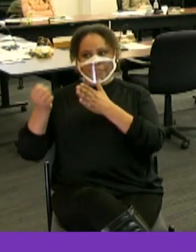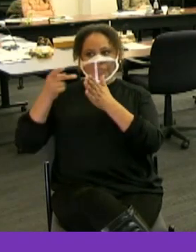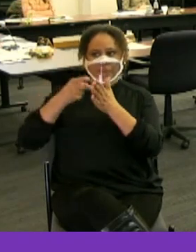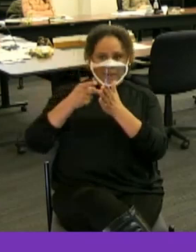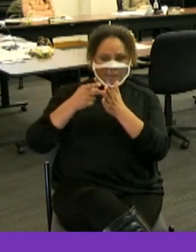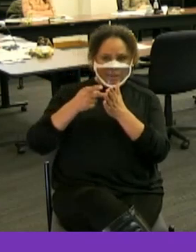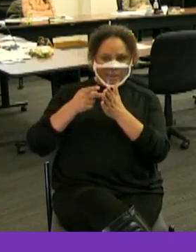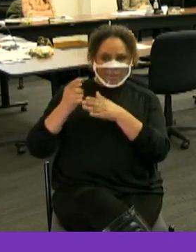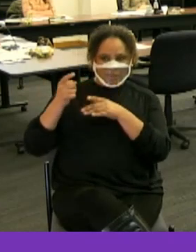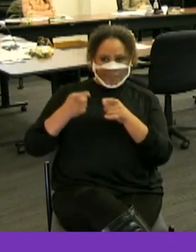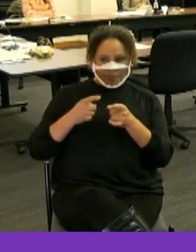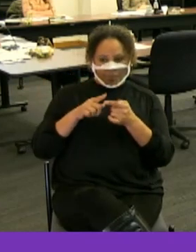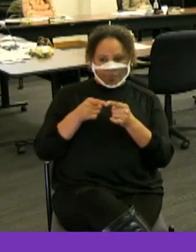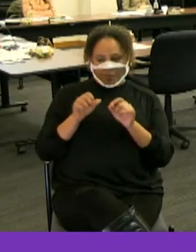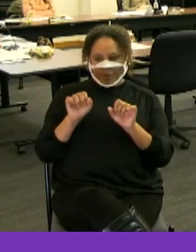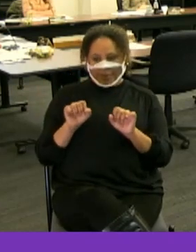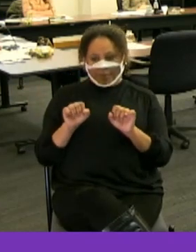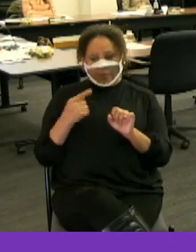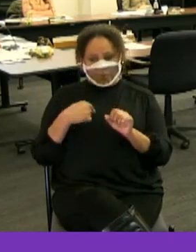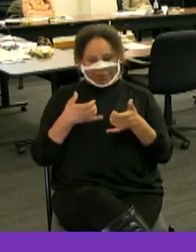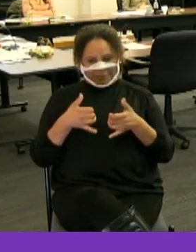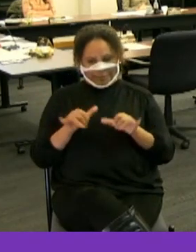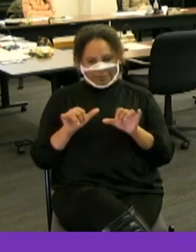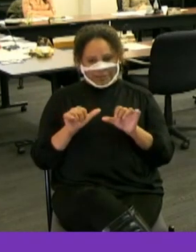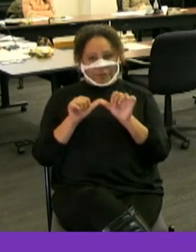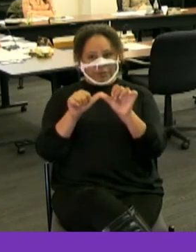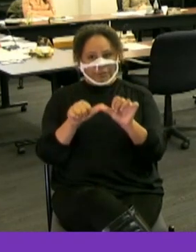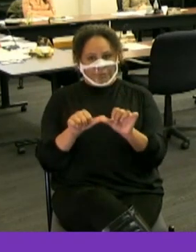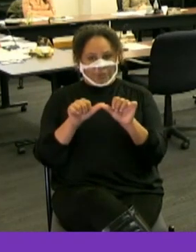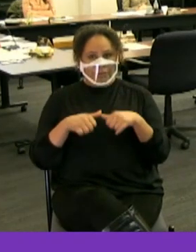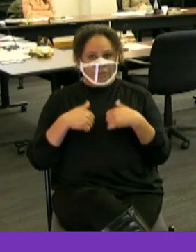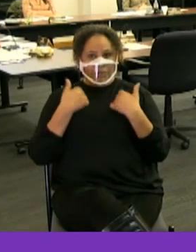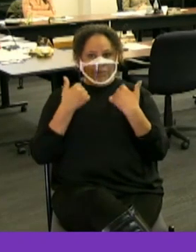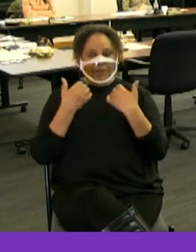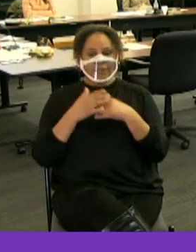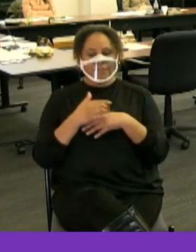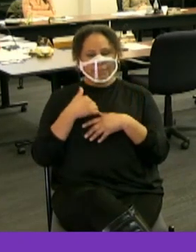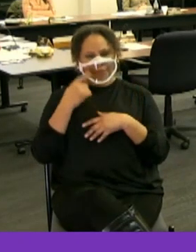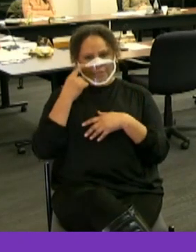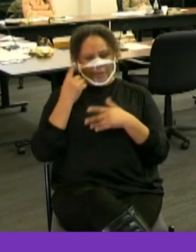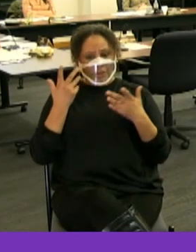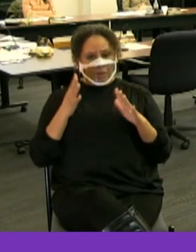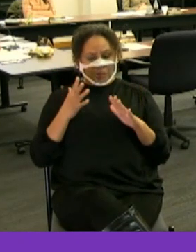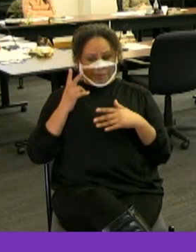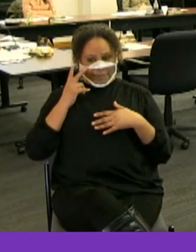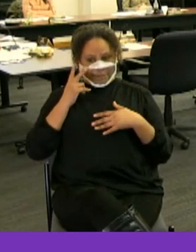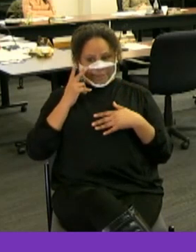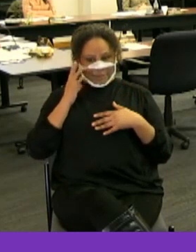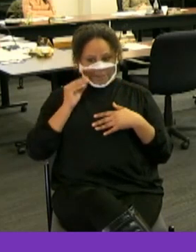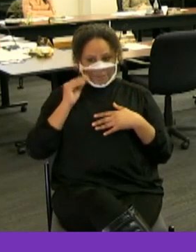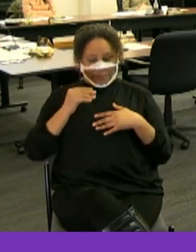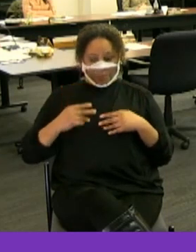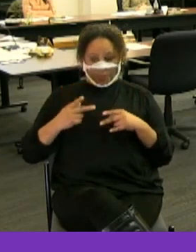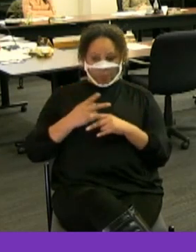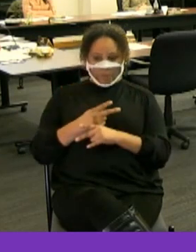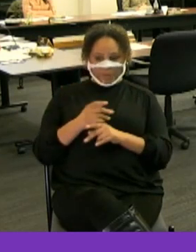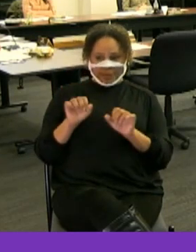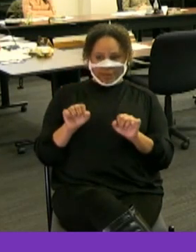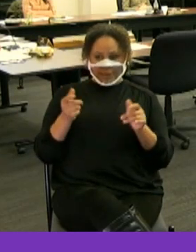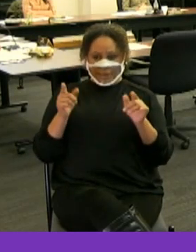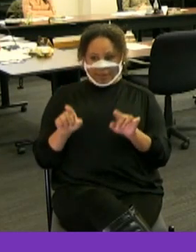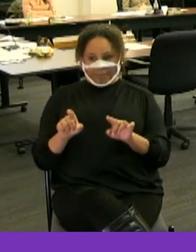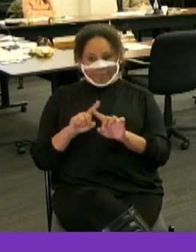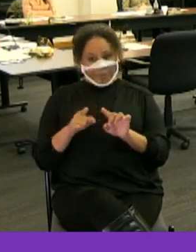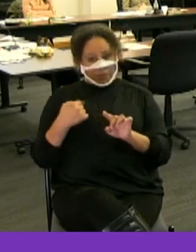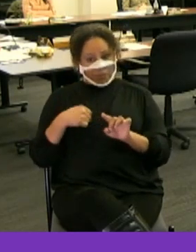when they were able to. We still survived. I think we've seen what the worst is that can happen. We've